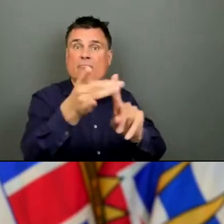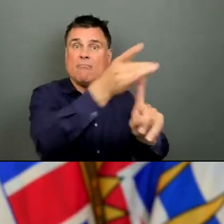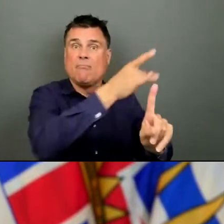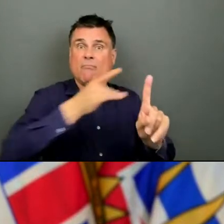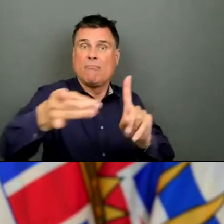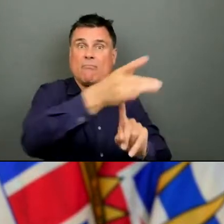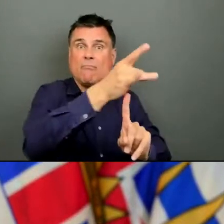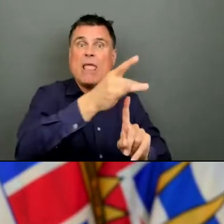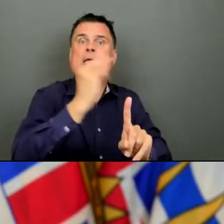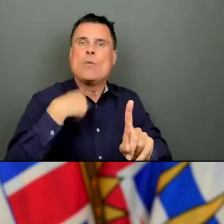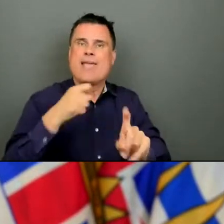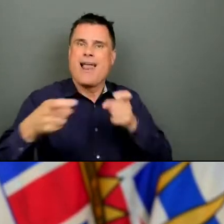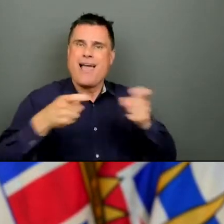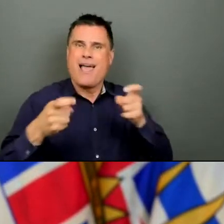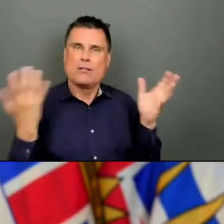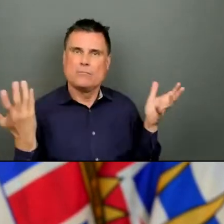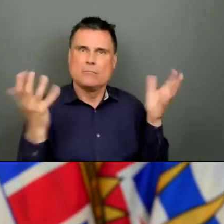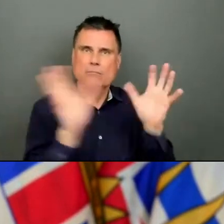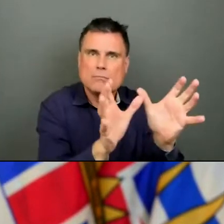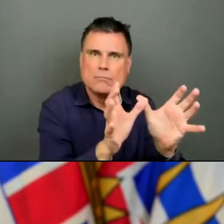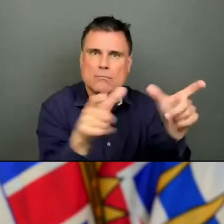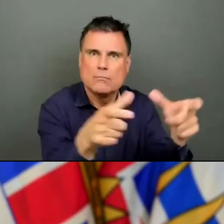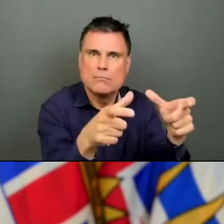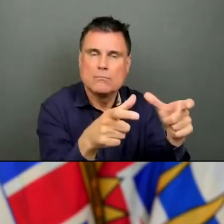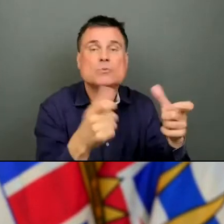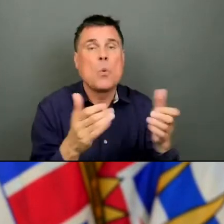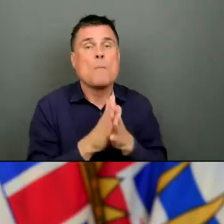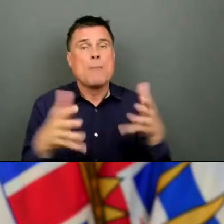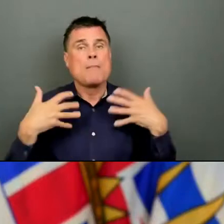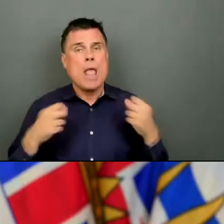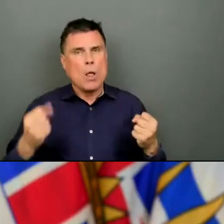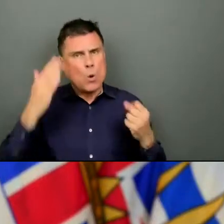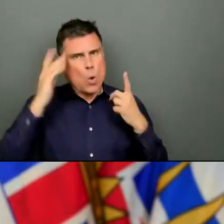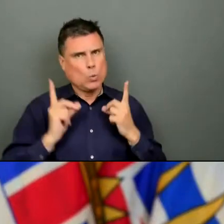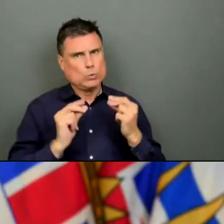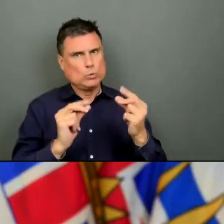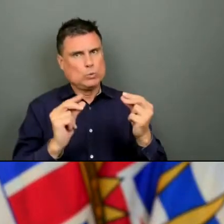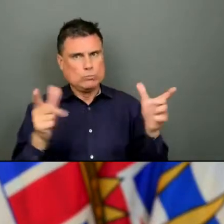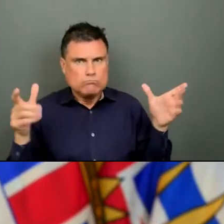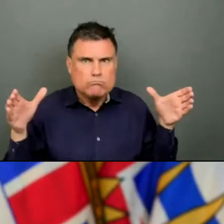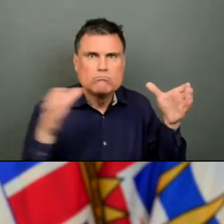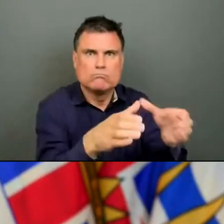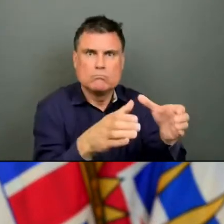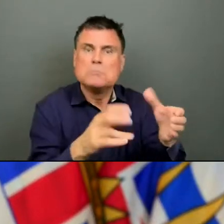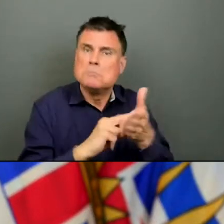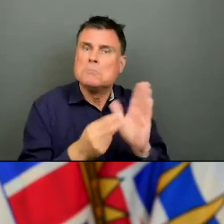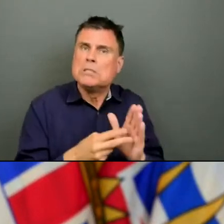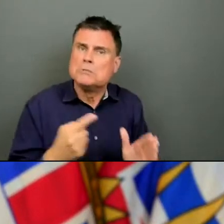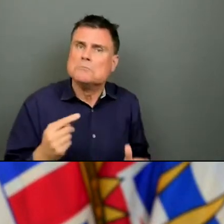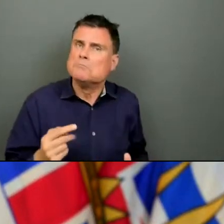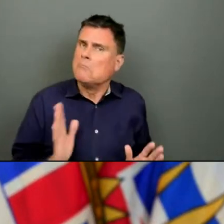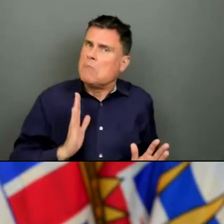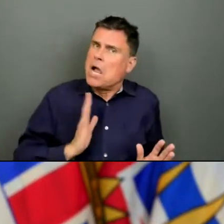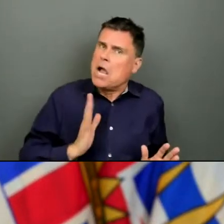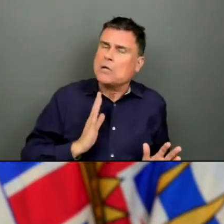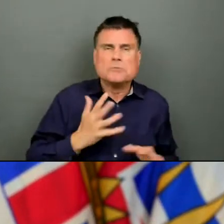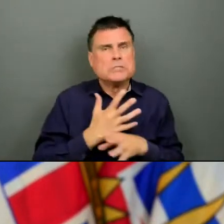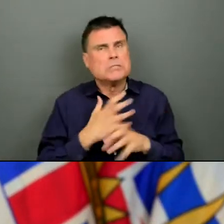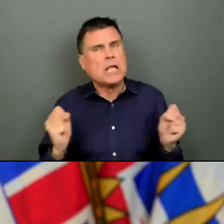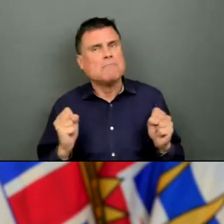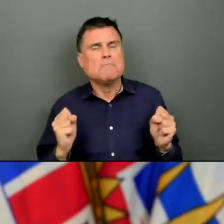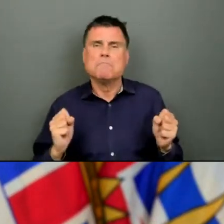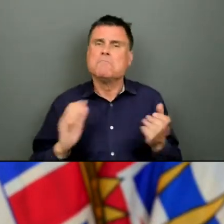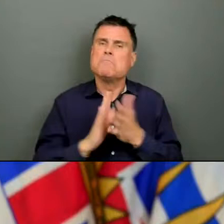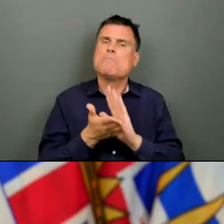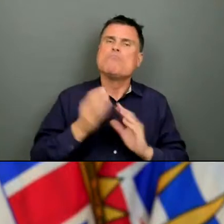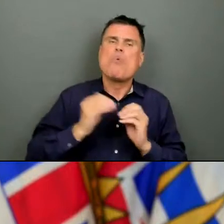public health activities, we are keeping people safe in communities. And so that's why it is intentionally a little bit vague. So